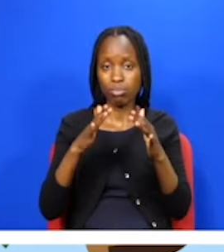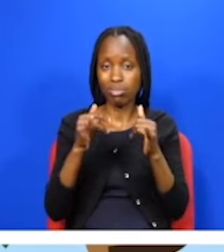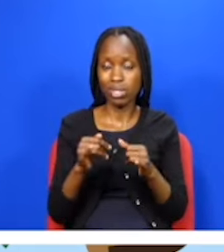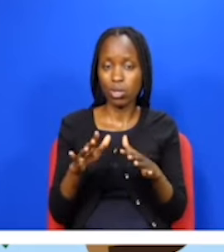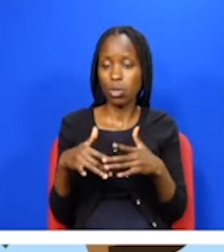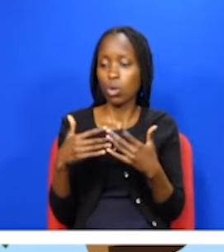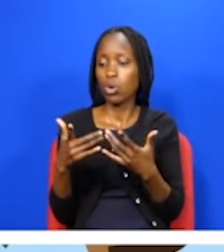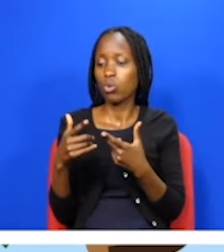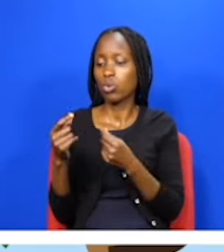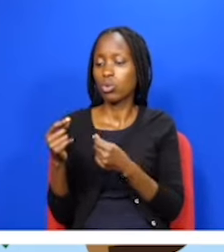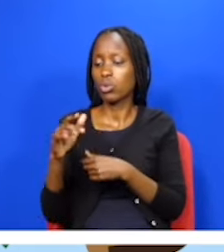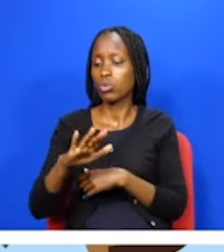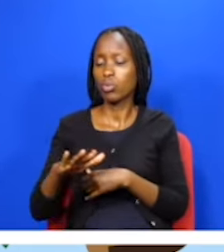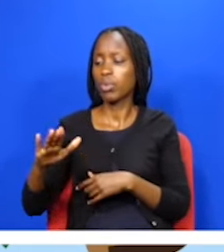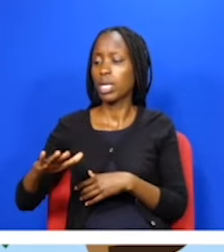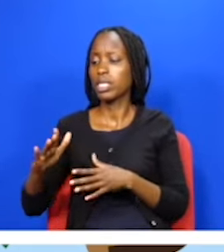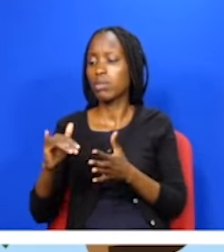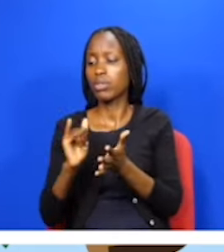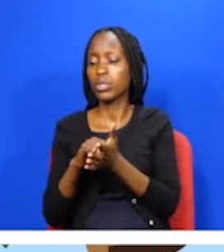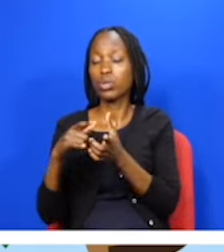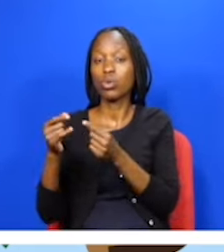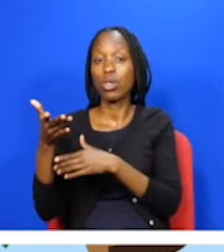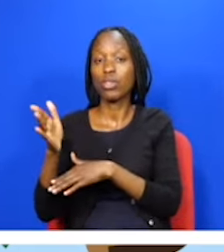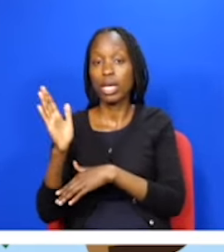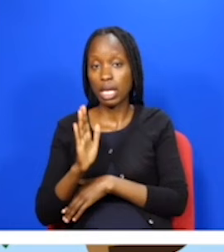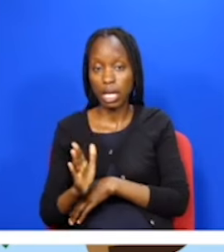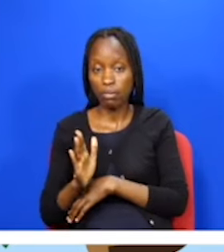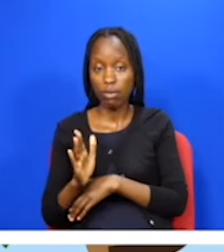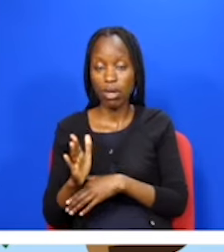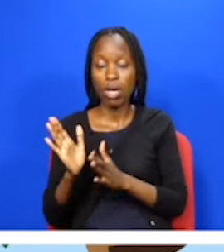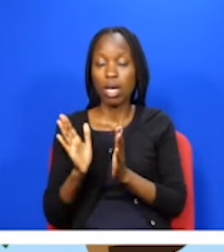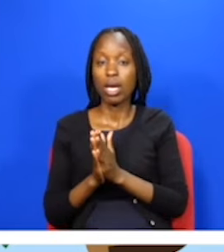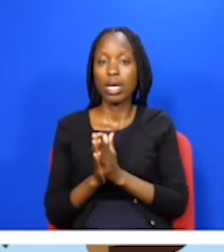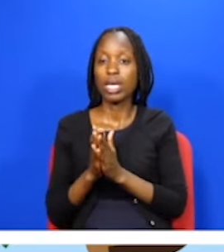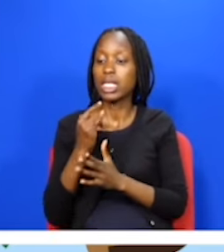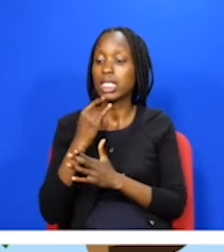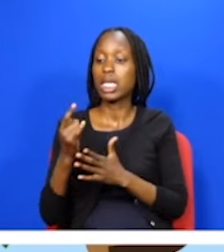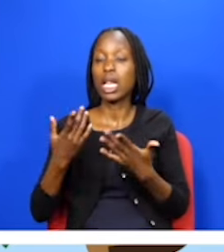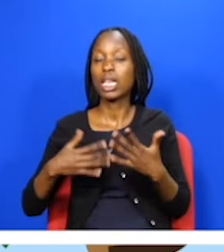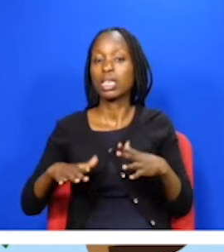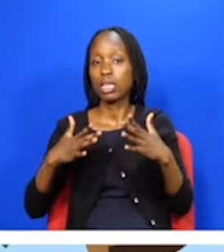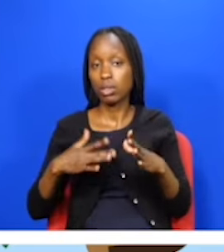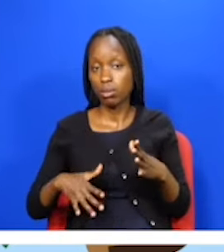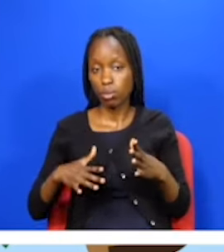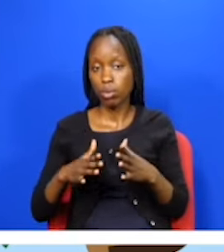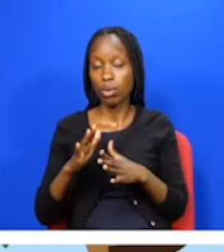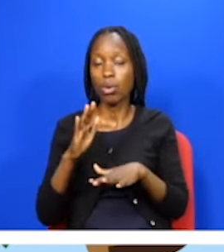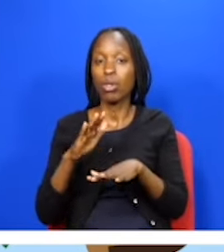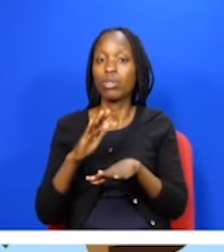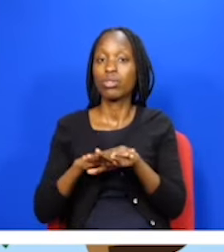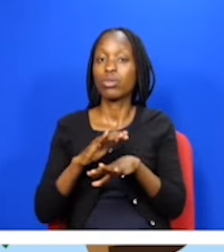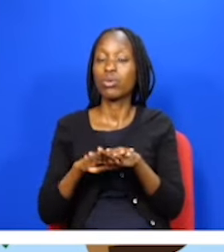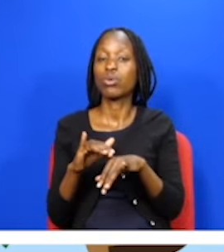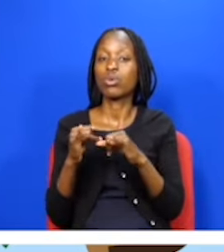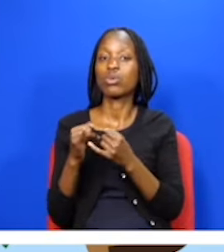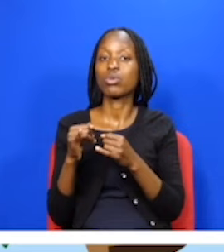to areas where we've not been before and telling those people there the good news or the